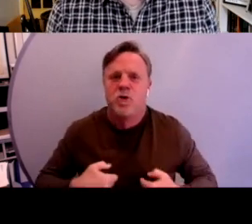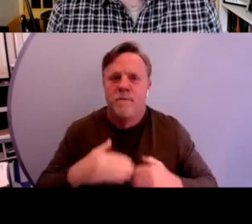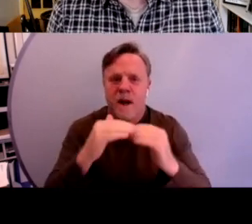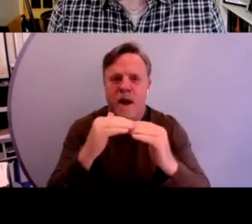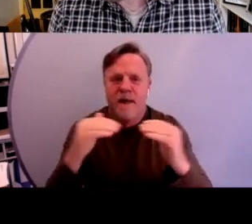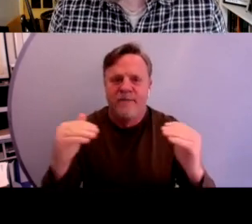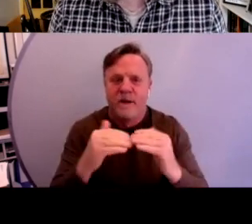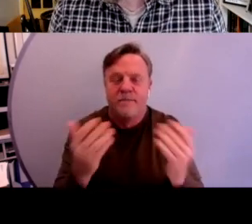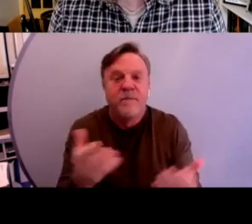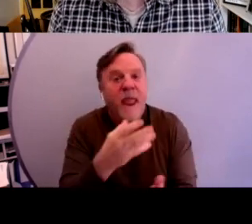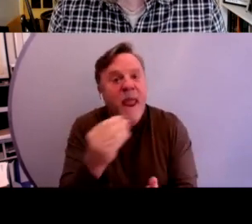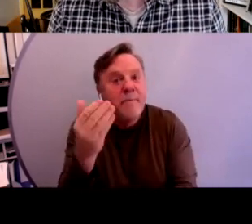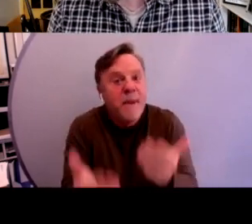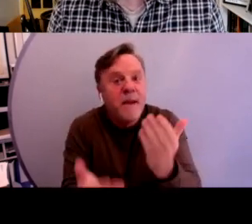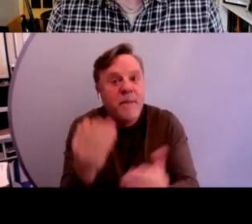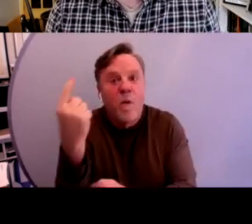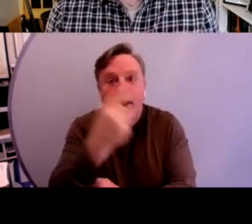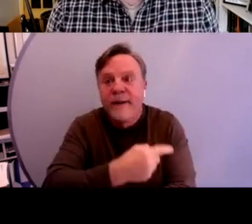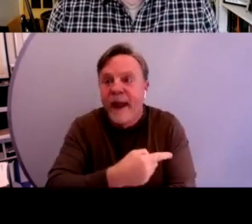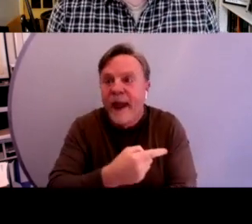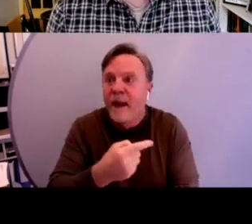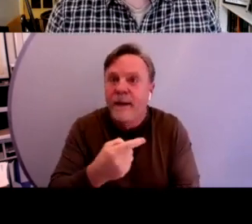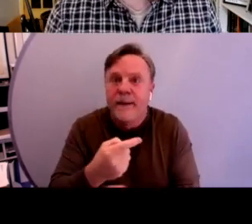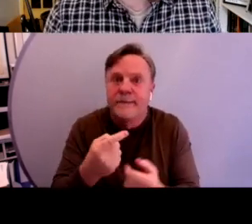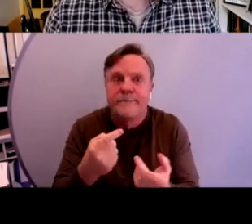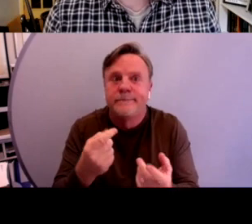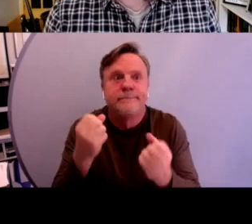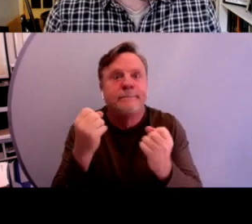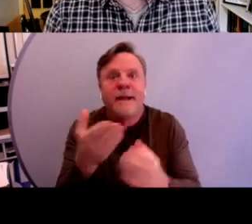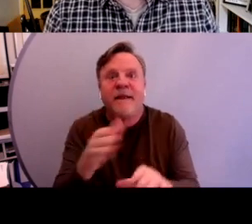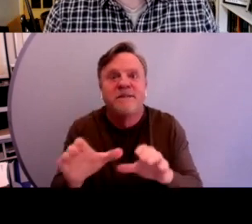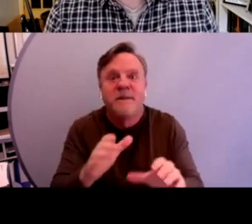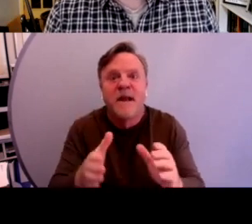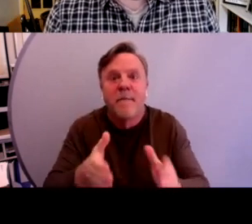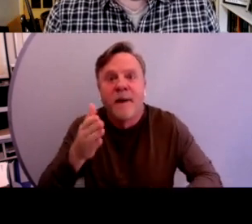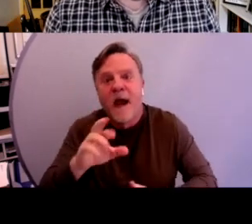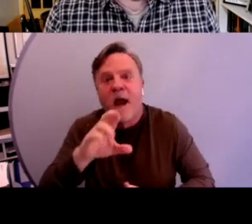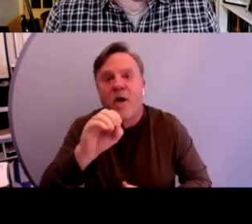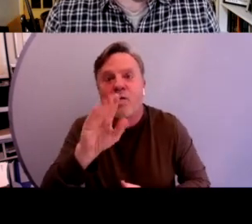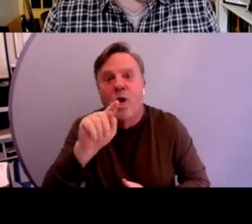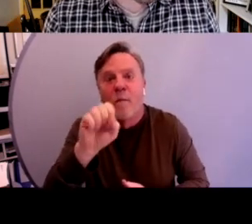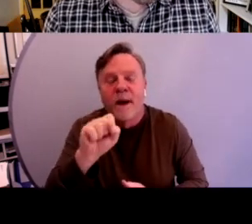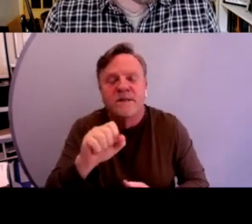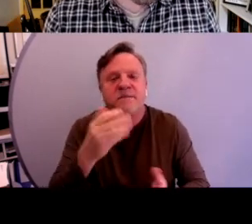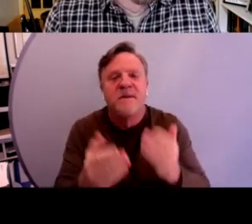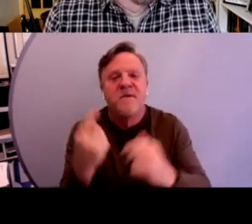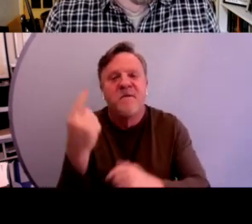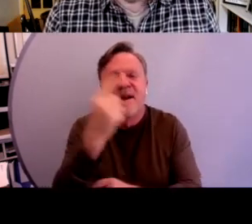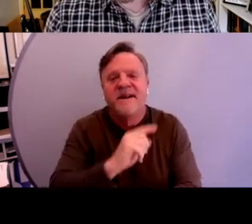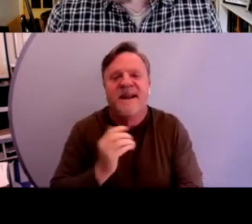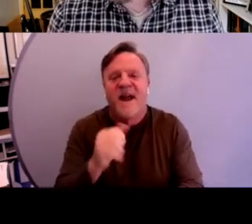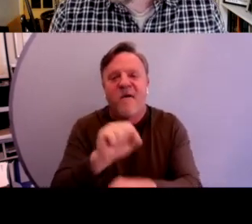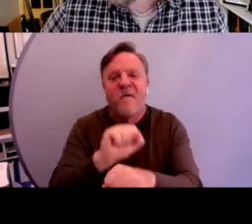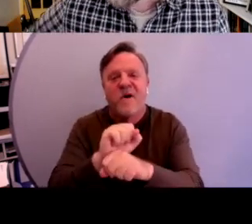And who knows, maybe one day, I know a lot of things are being done by robots these days. Maybe one day our work will be taken over by